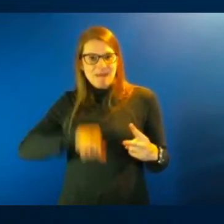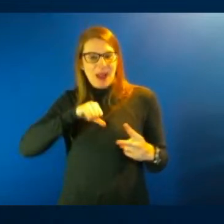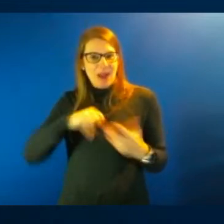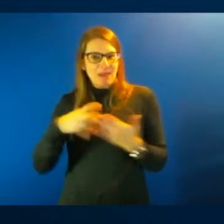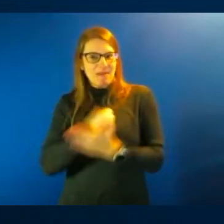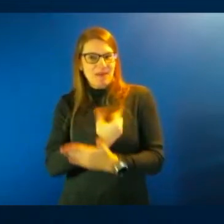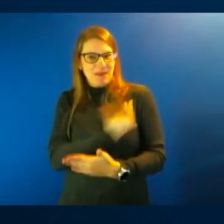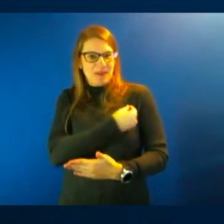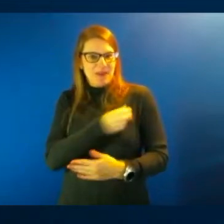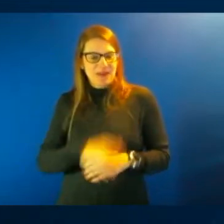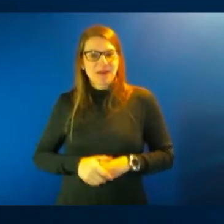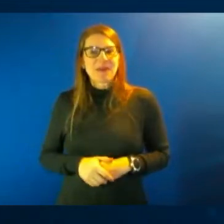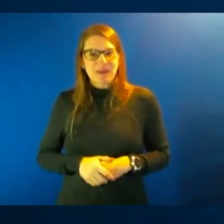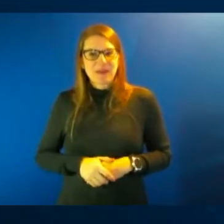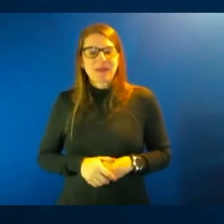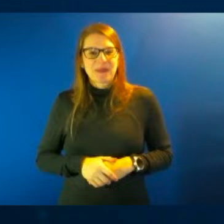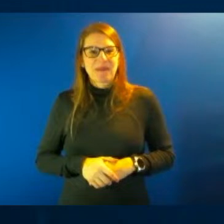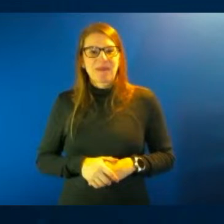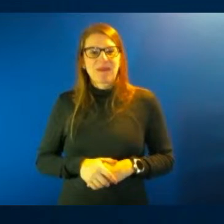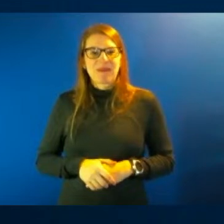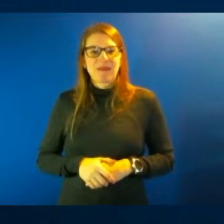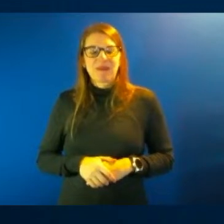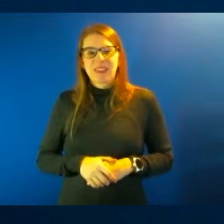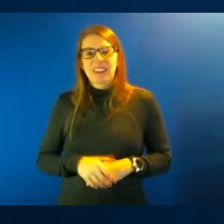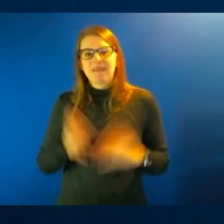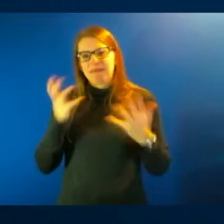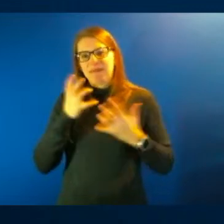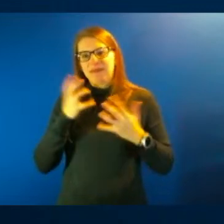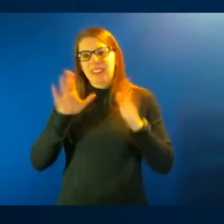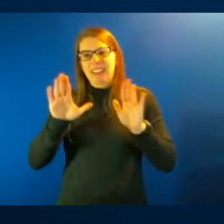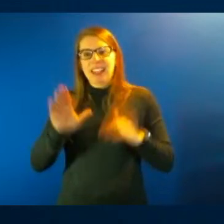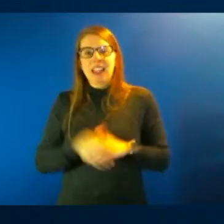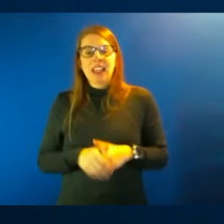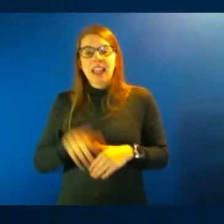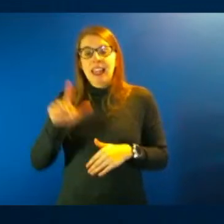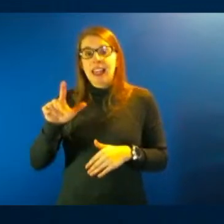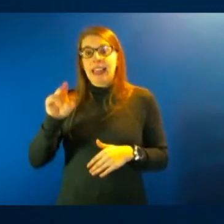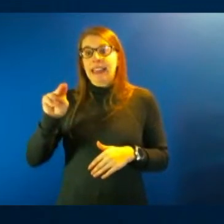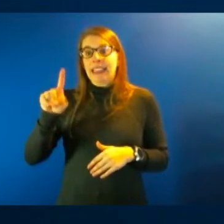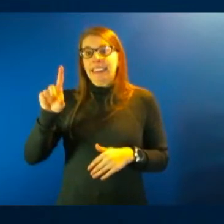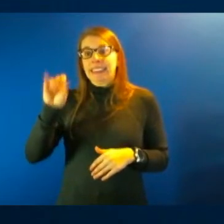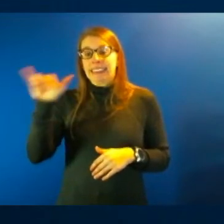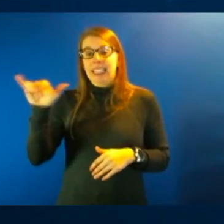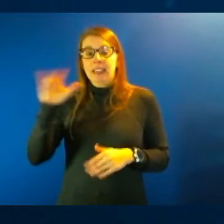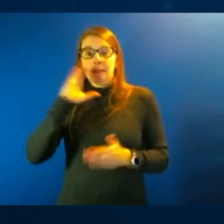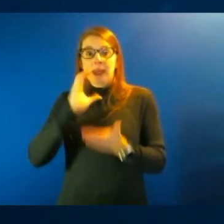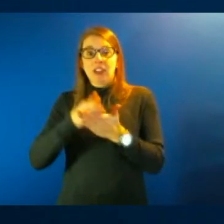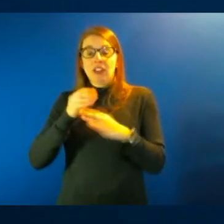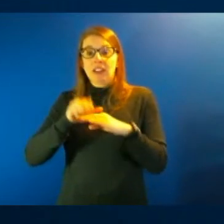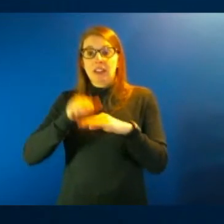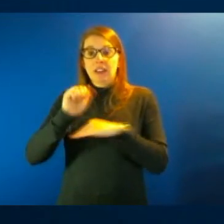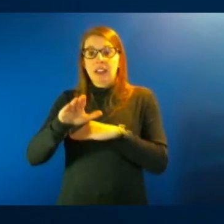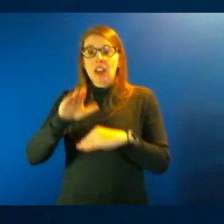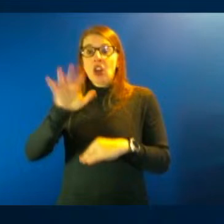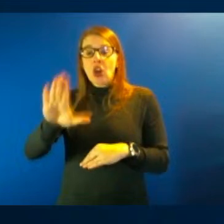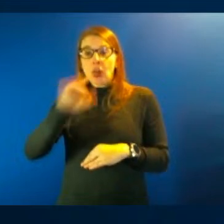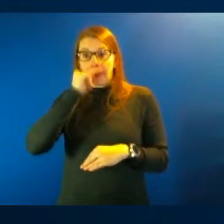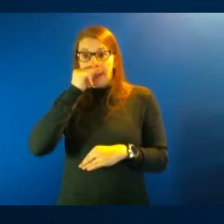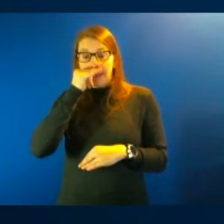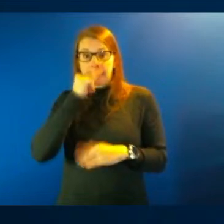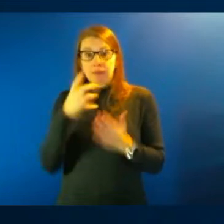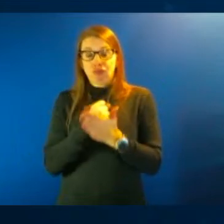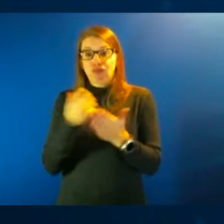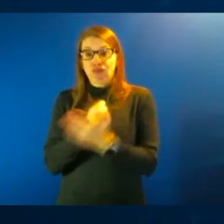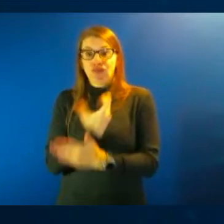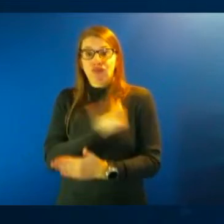vaccination status upgraded. So that's fantastic. Thank you. And then Lindsay sent in these photos of her kiddos getting their shots